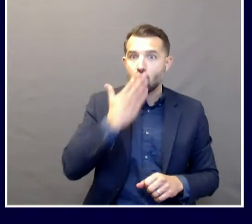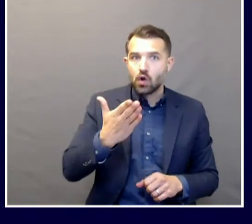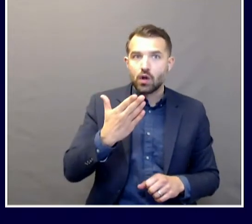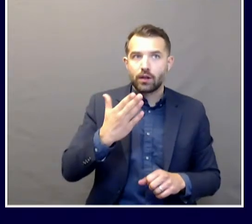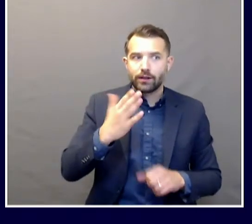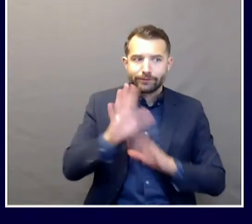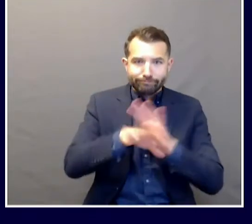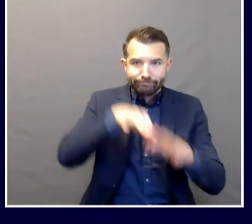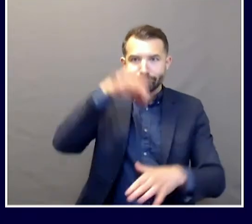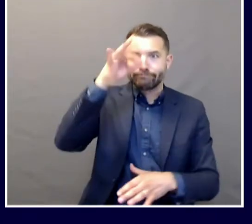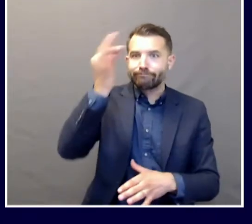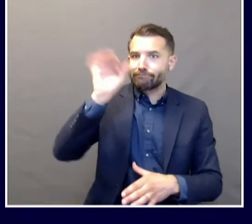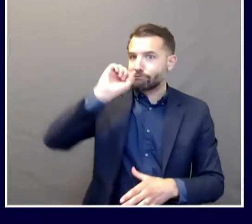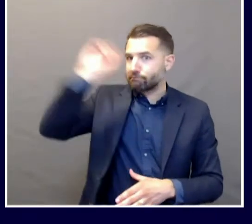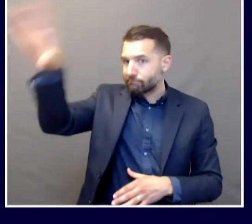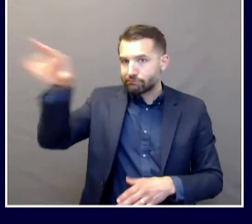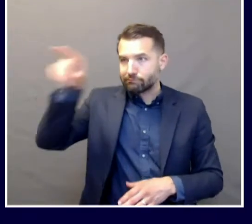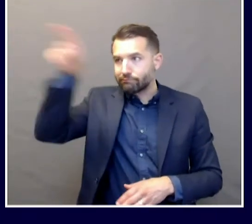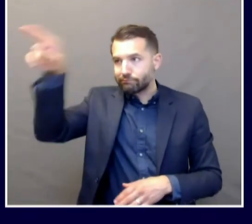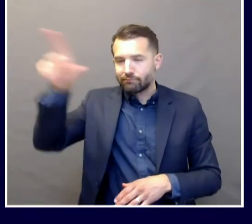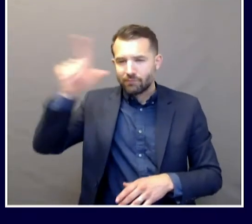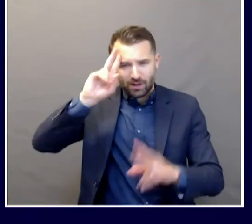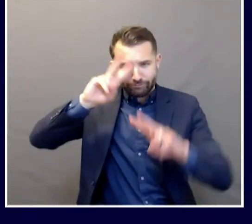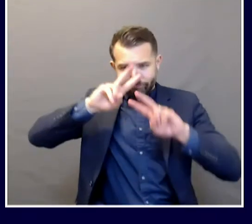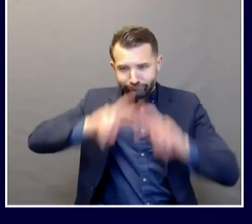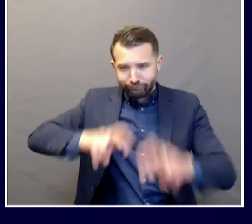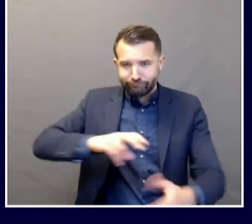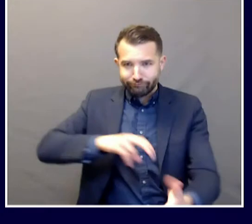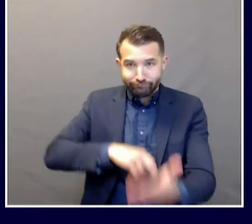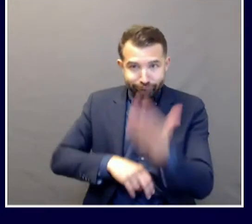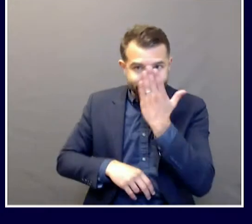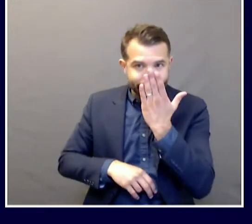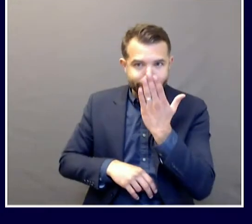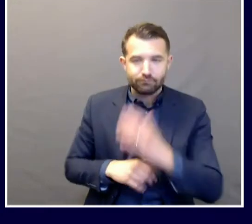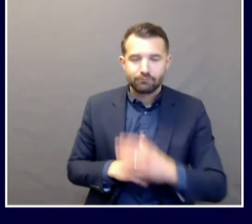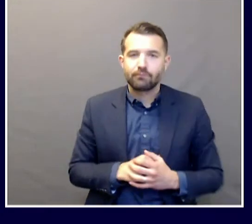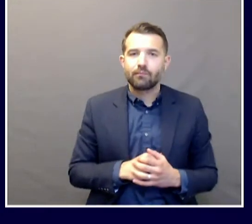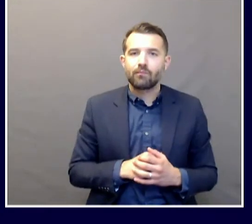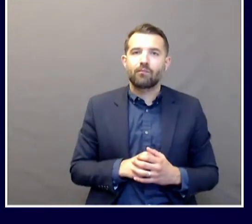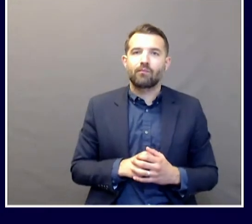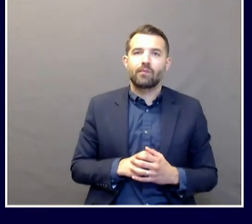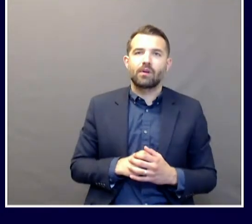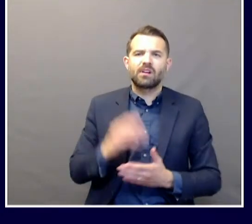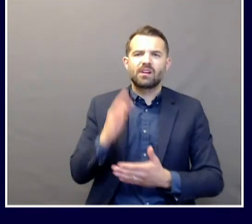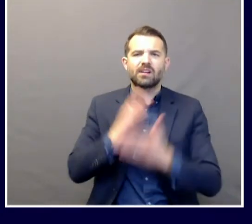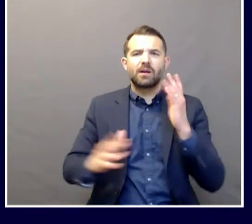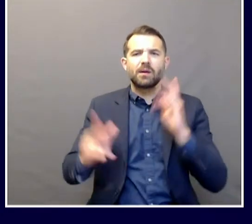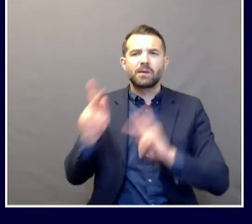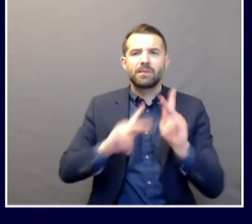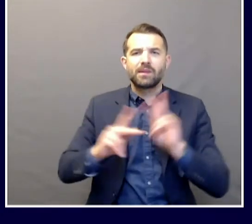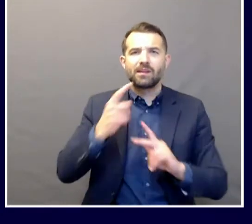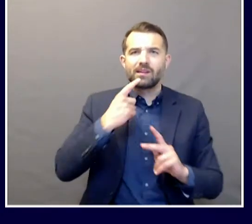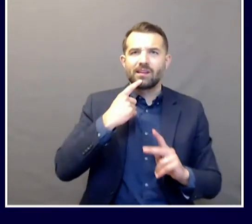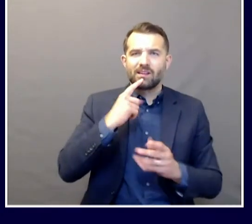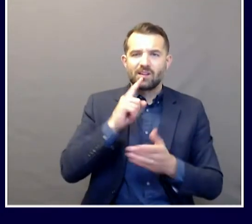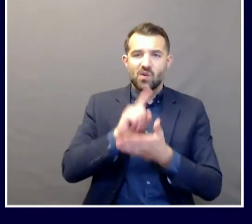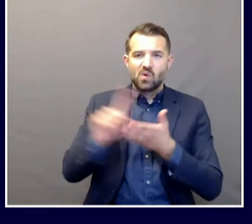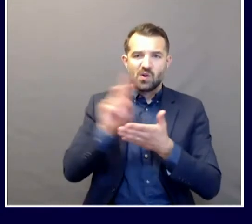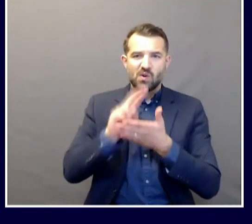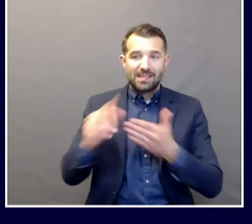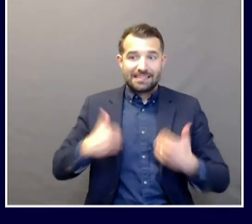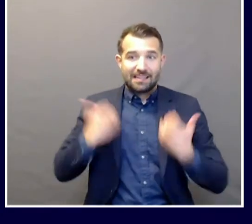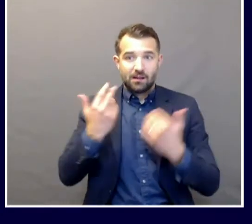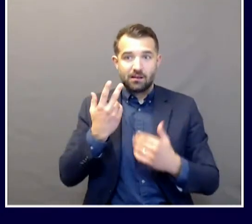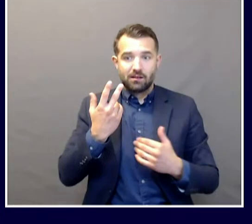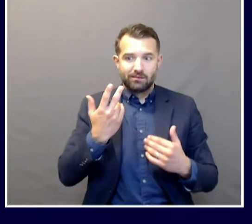and 50s, and then, recently a couple in their 20s. Do you have any sense among that group of people